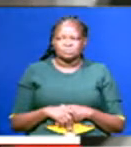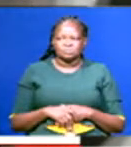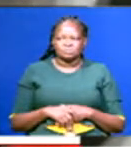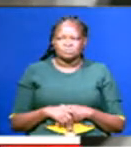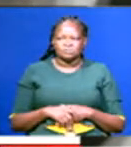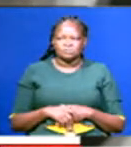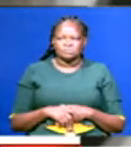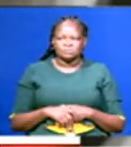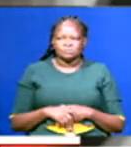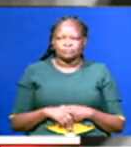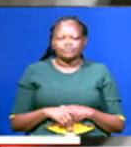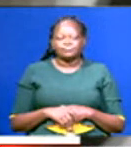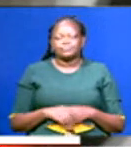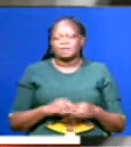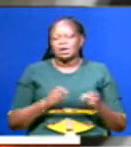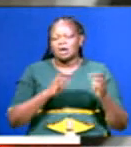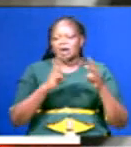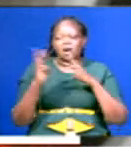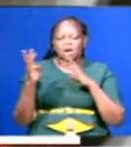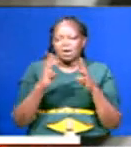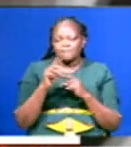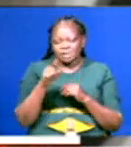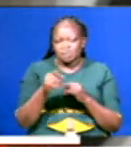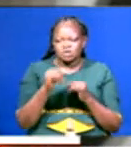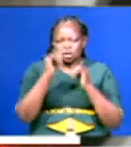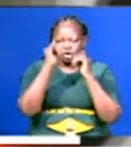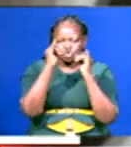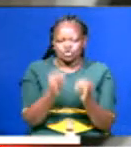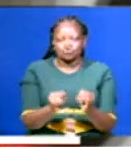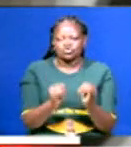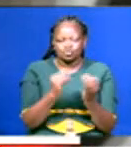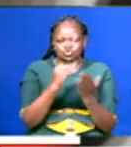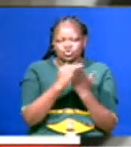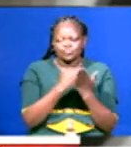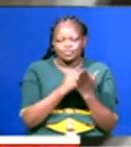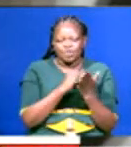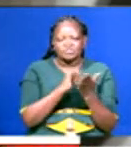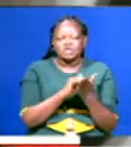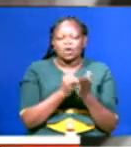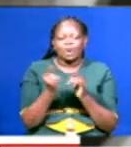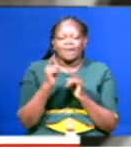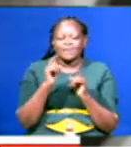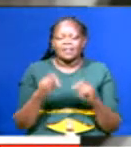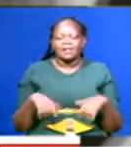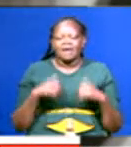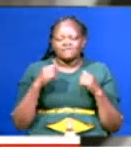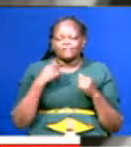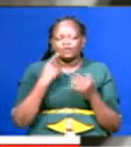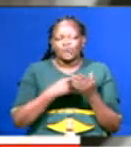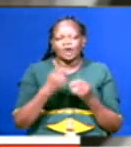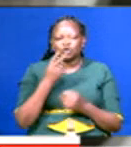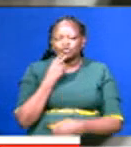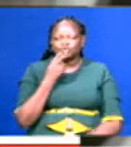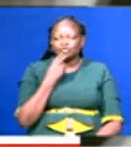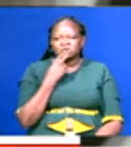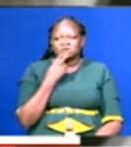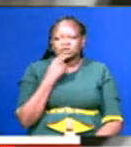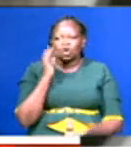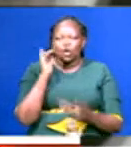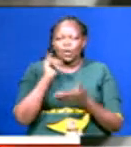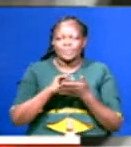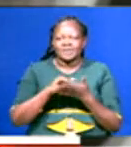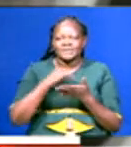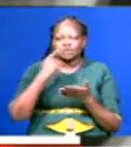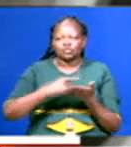Well, Climate Centric is a new series. It will be coming to you every week on Tuesday. We hope that next Tuesday